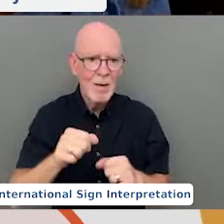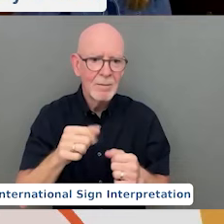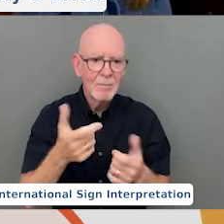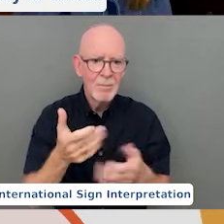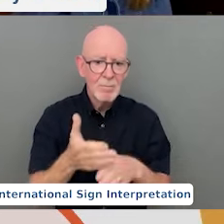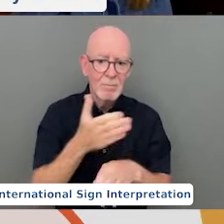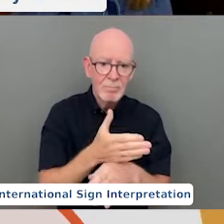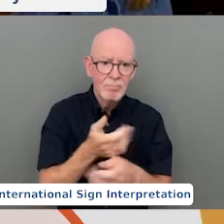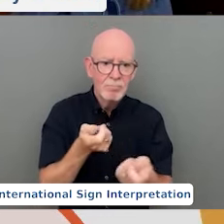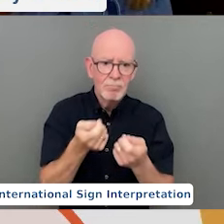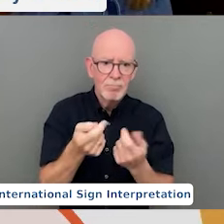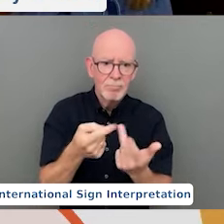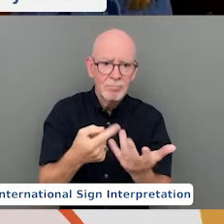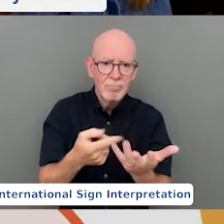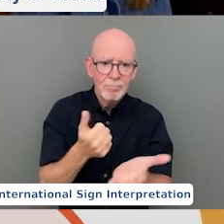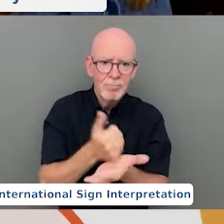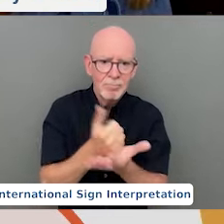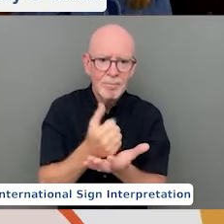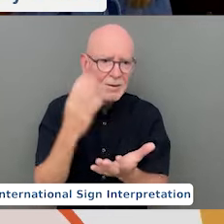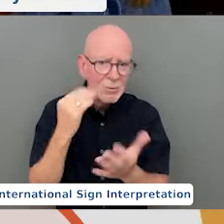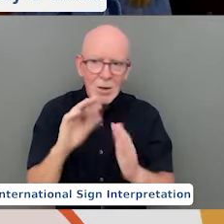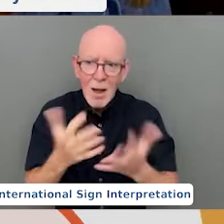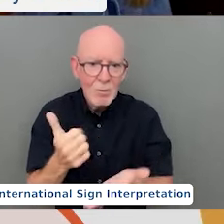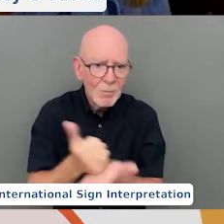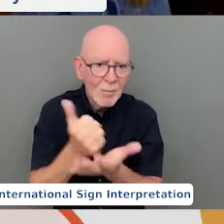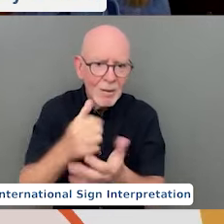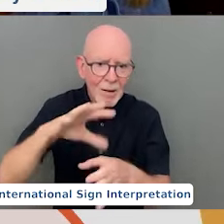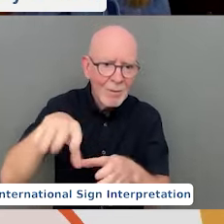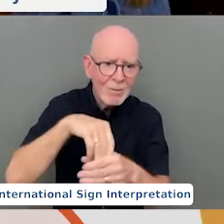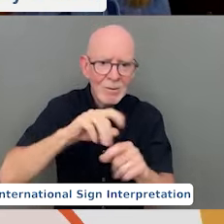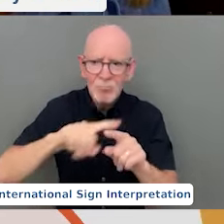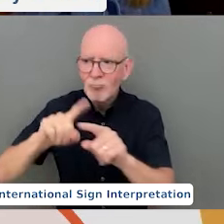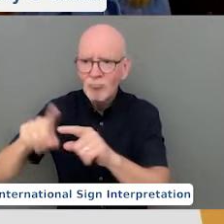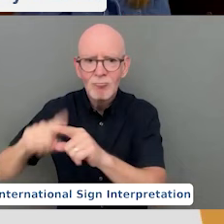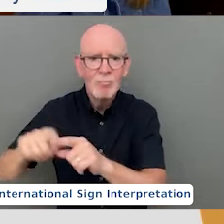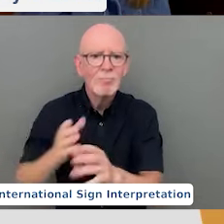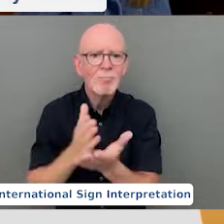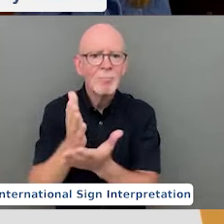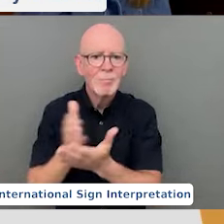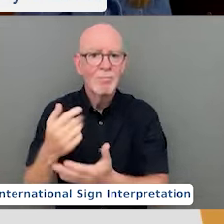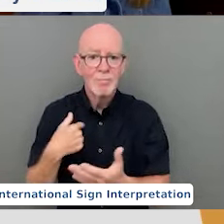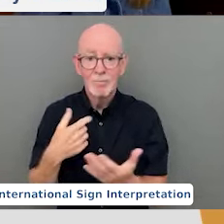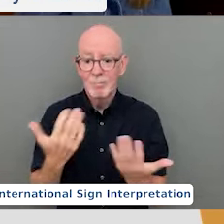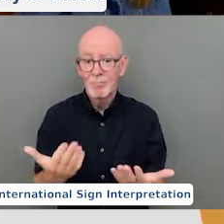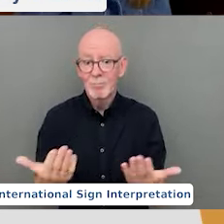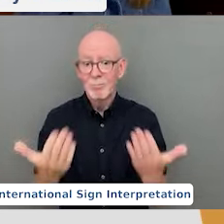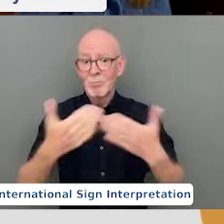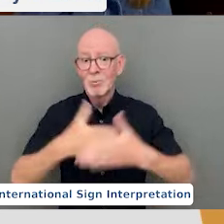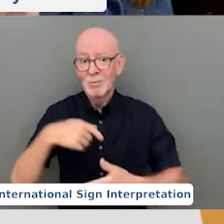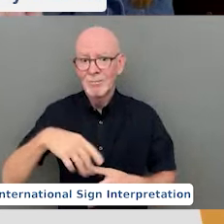approaches. We're joined tonight by some esteemed guests. We have our UNICEF colleagues,